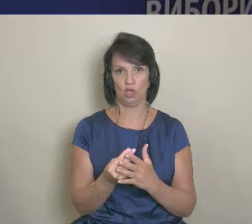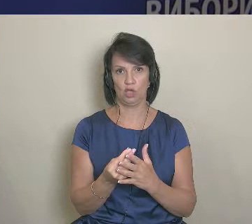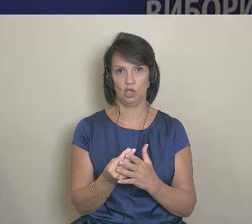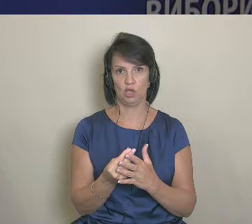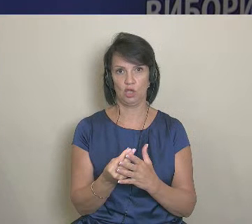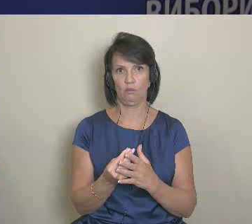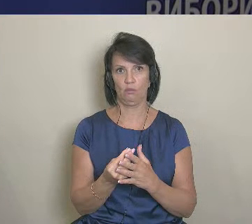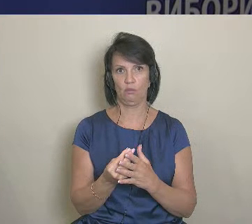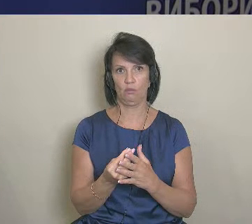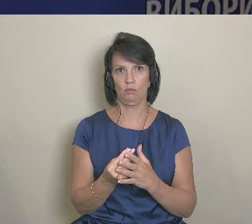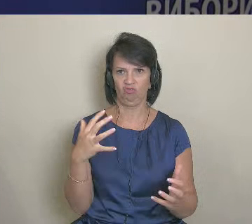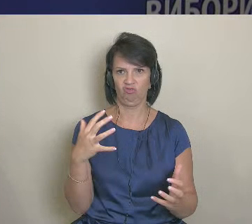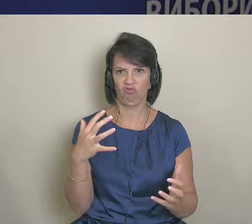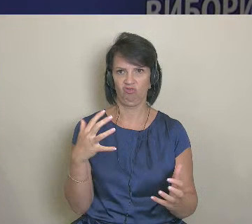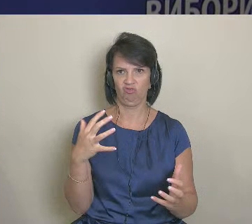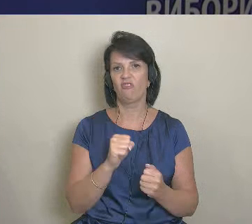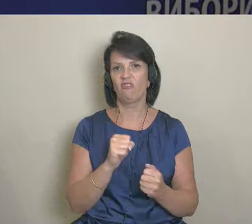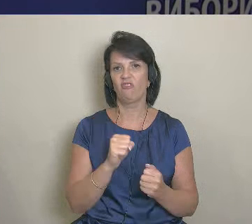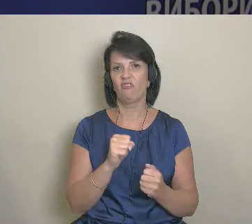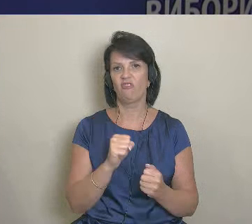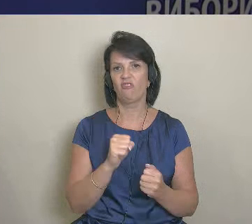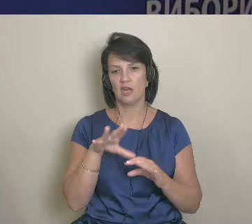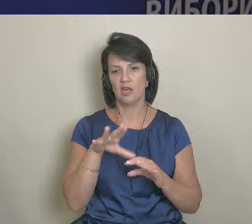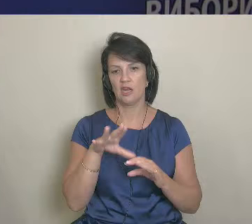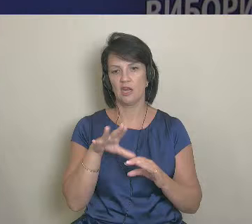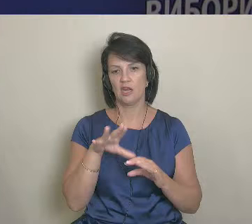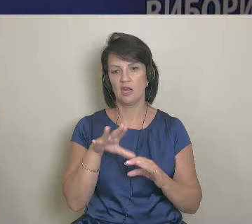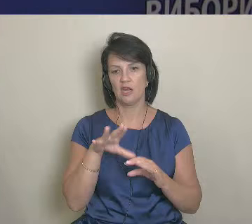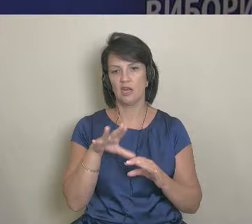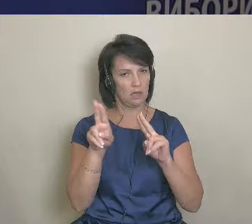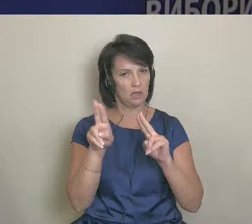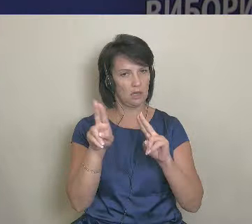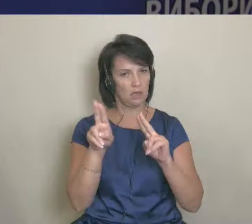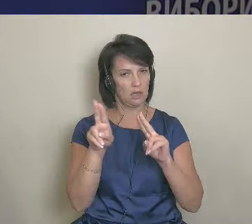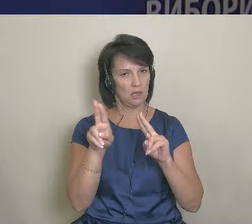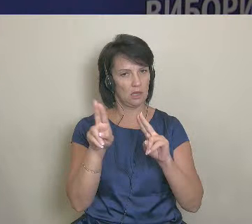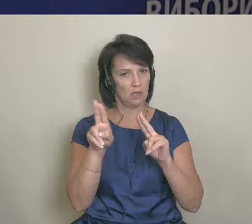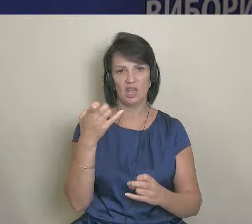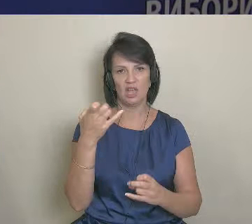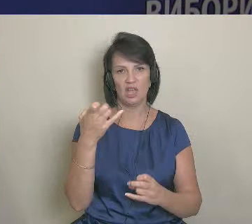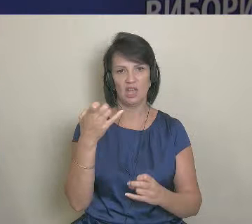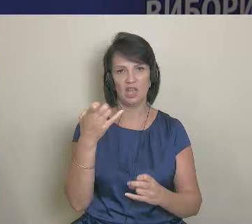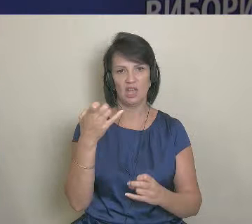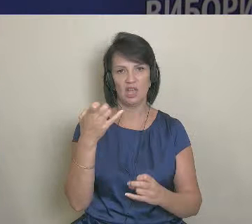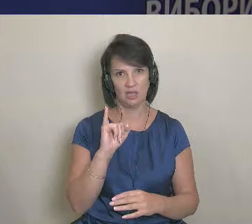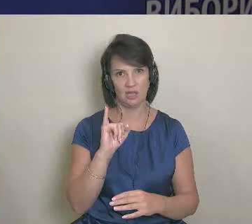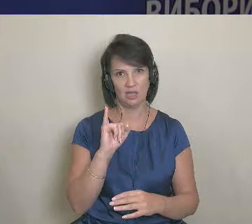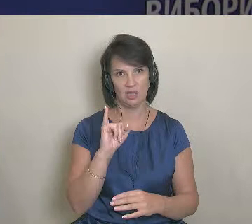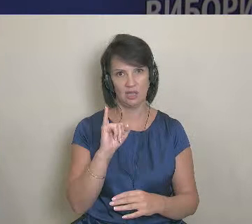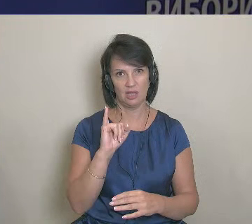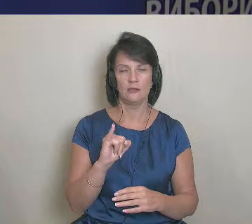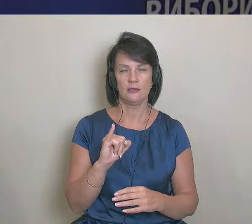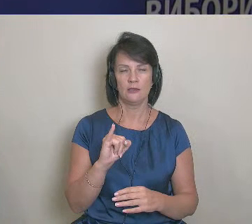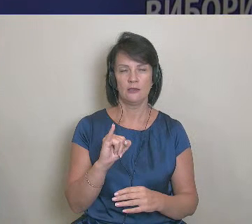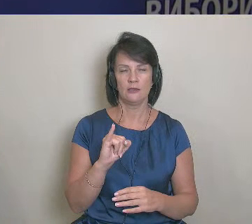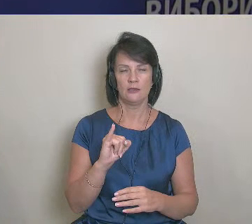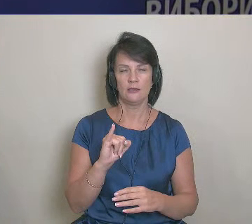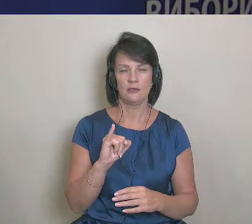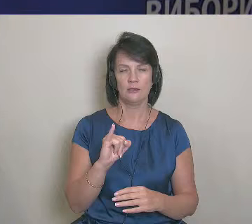other one. That was an agreement. The government changed this rule, and this made people unhappy, and